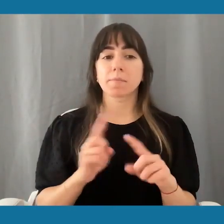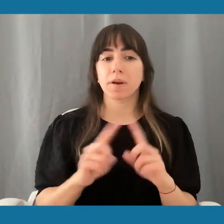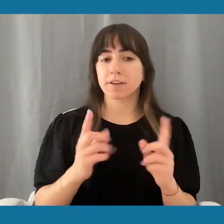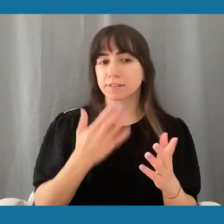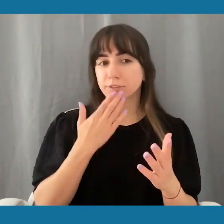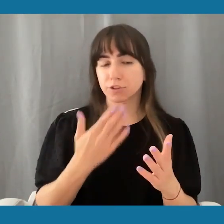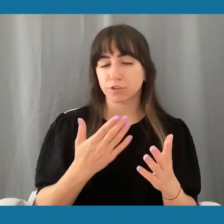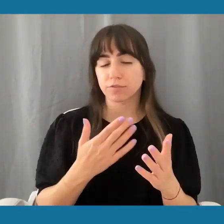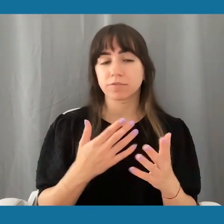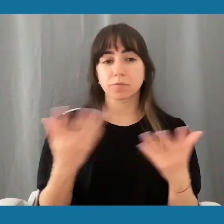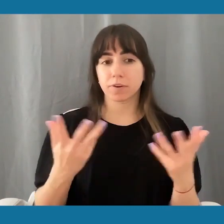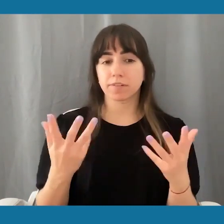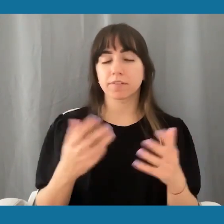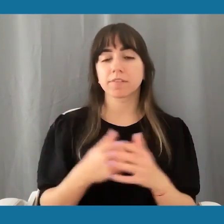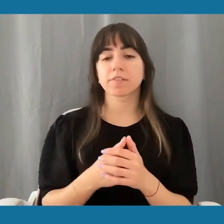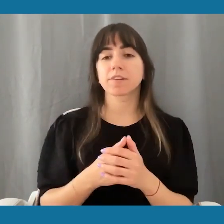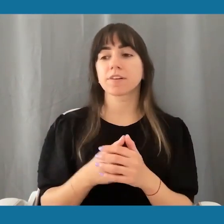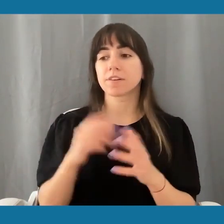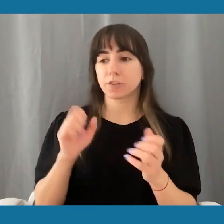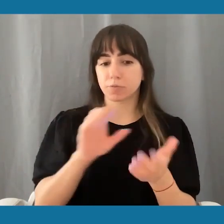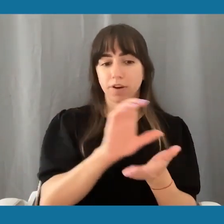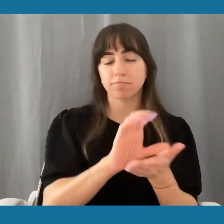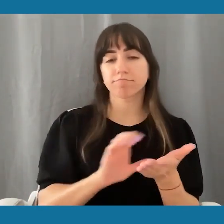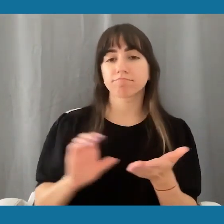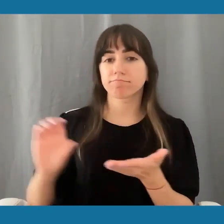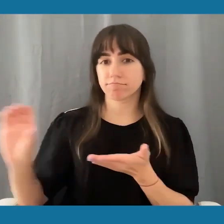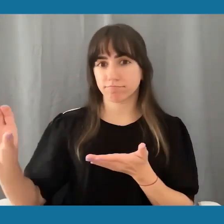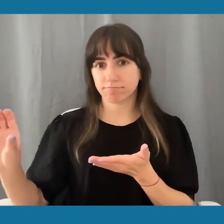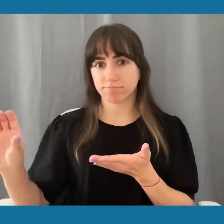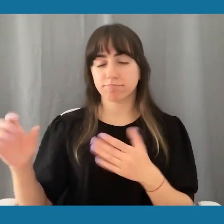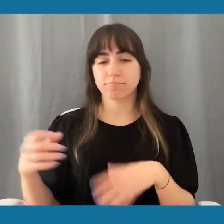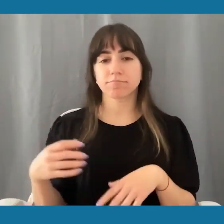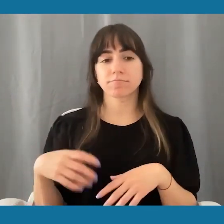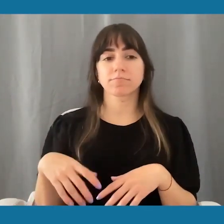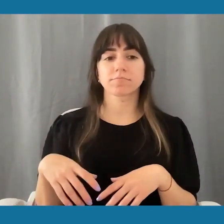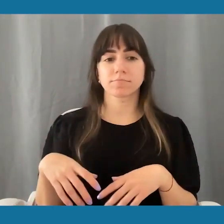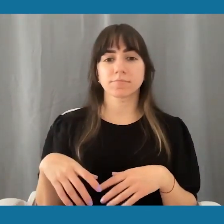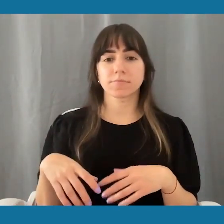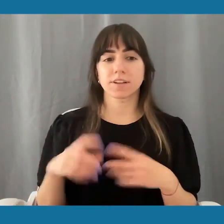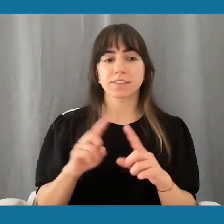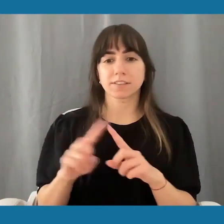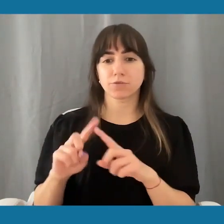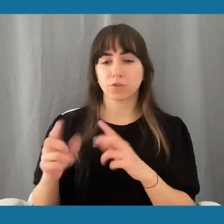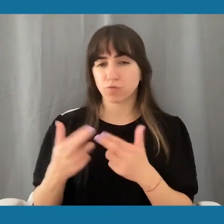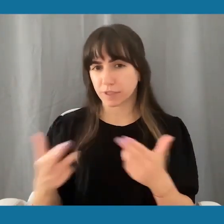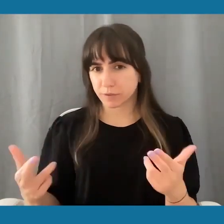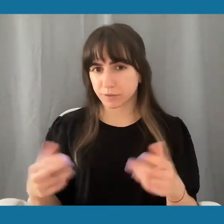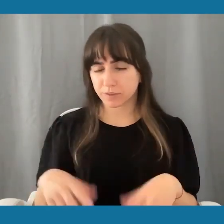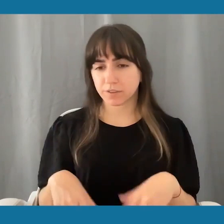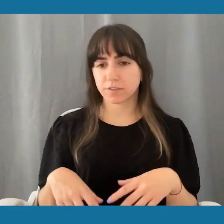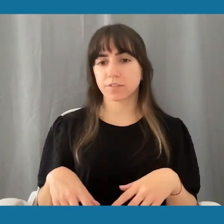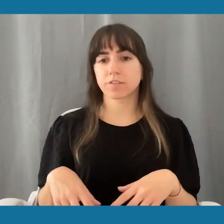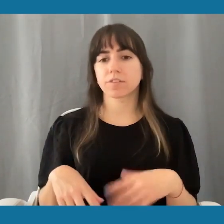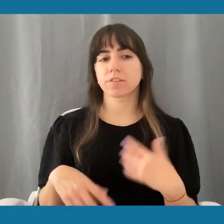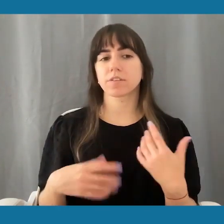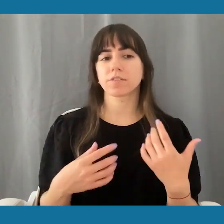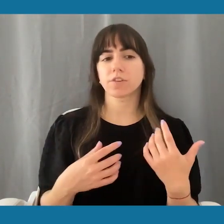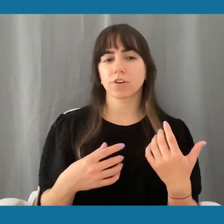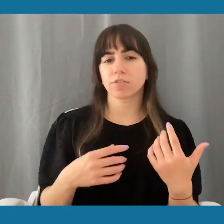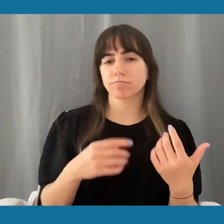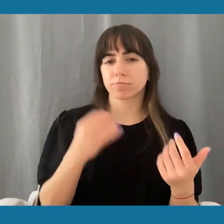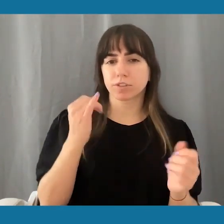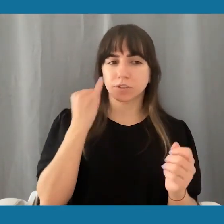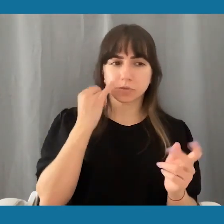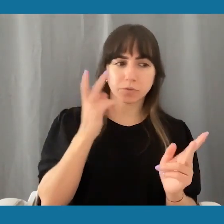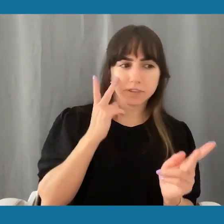ABLE account, are disregarded as a resource when looking at eligibility for Medicaid. The concern when this